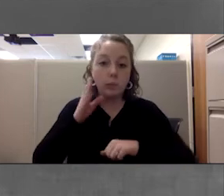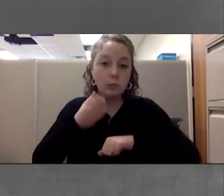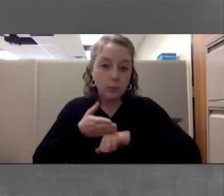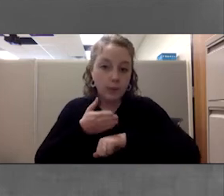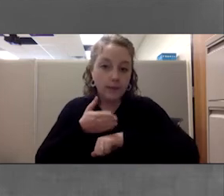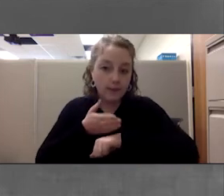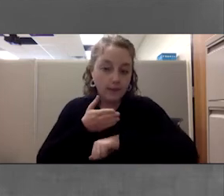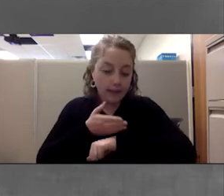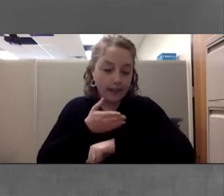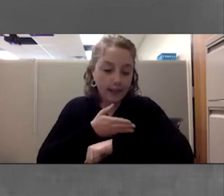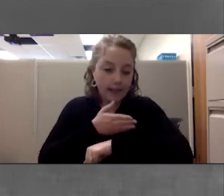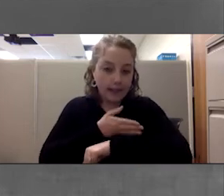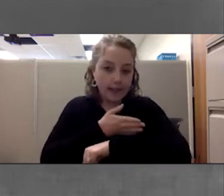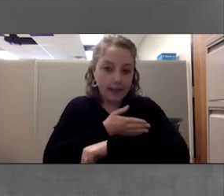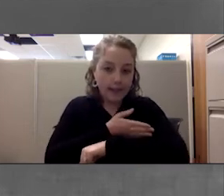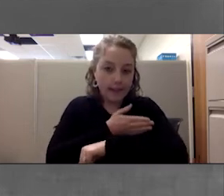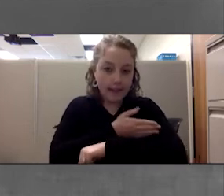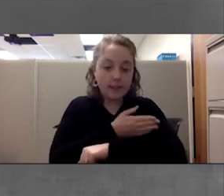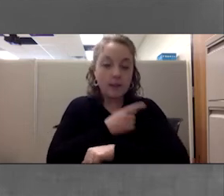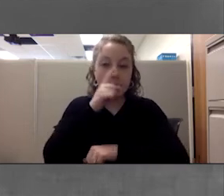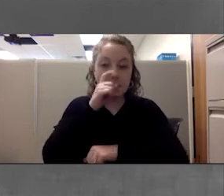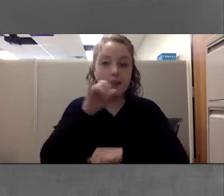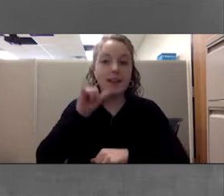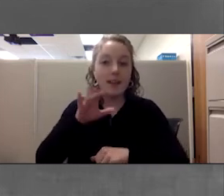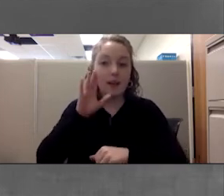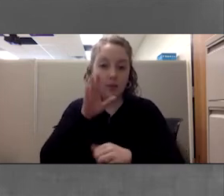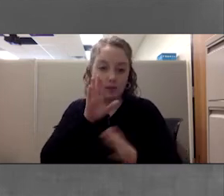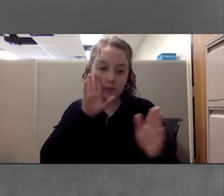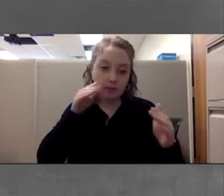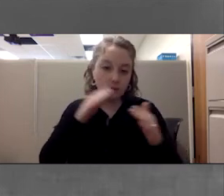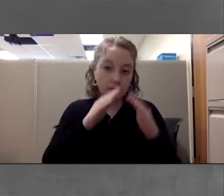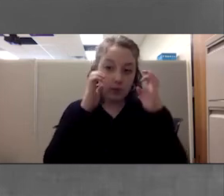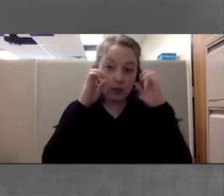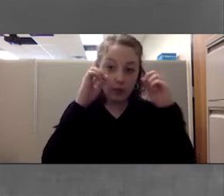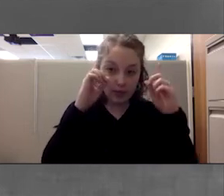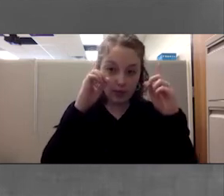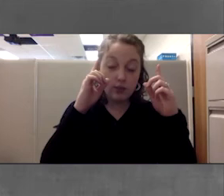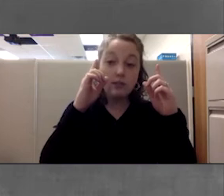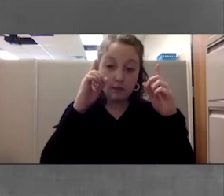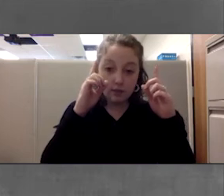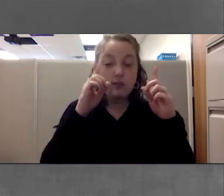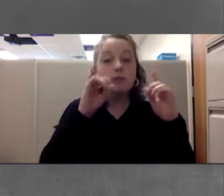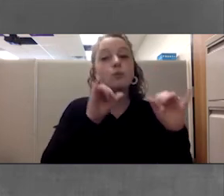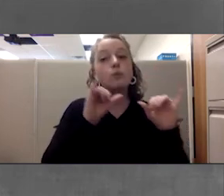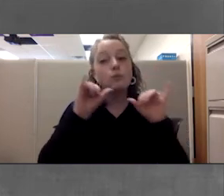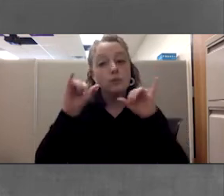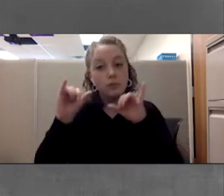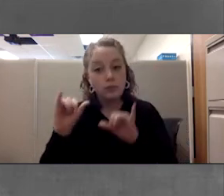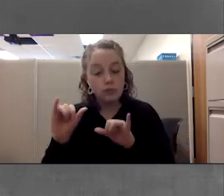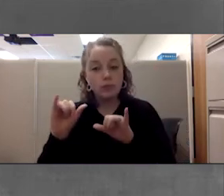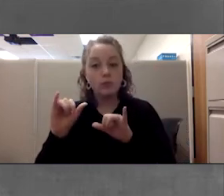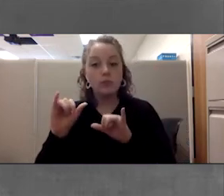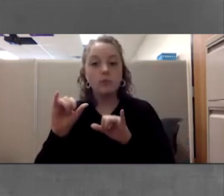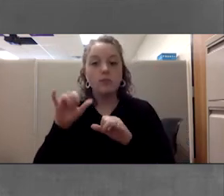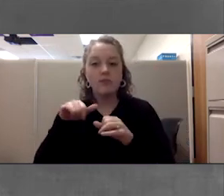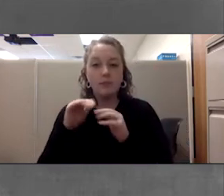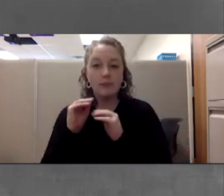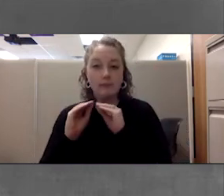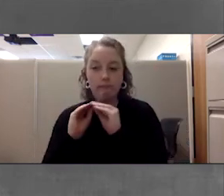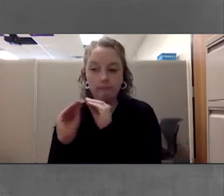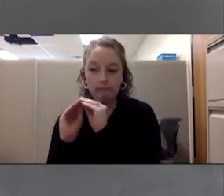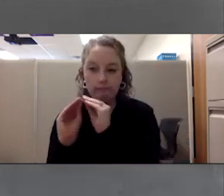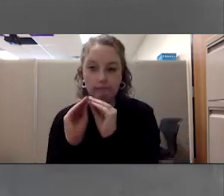spaces because that's addressing the educational part of it, but you're also taking into consideration those